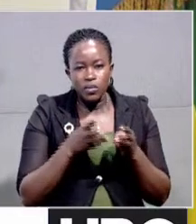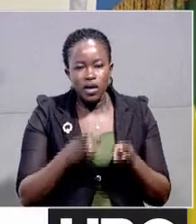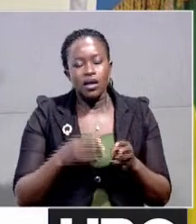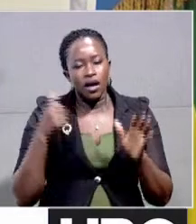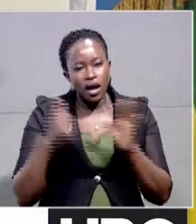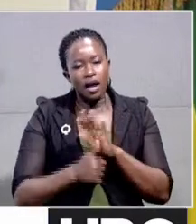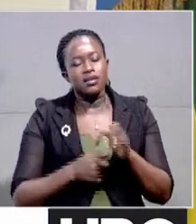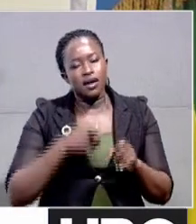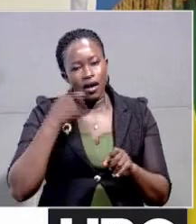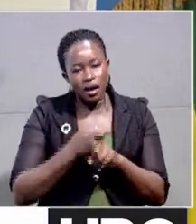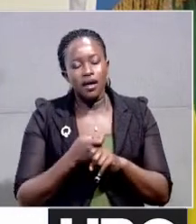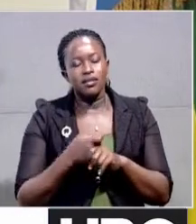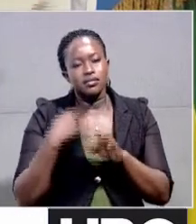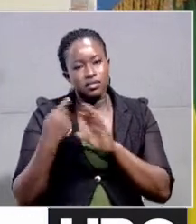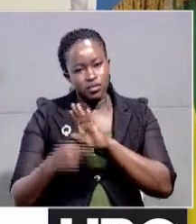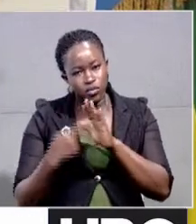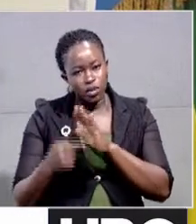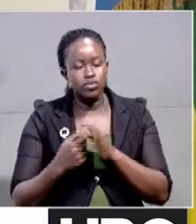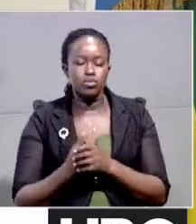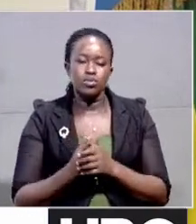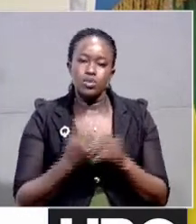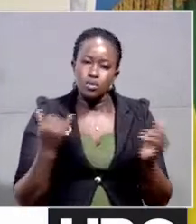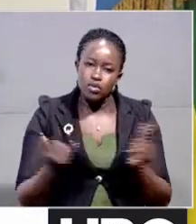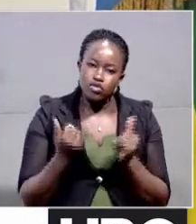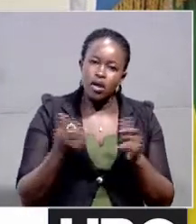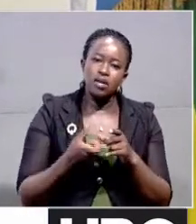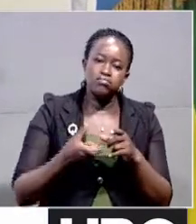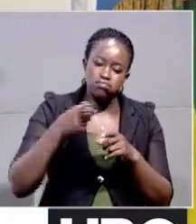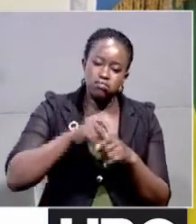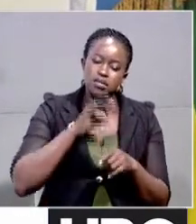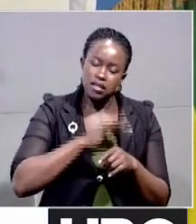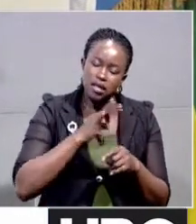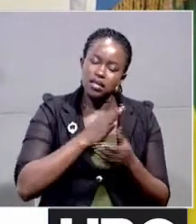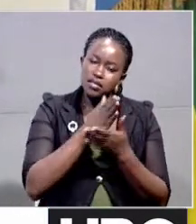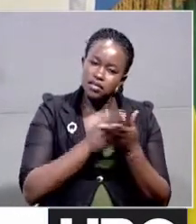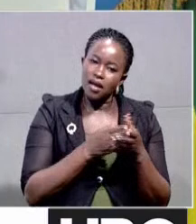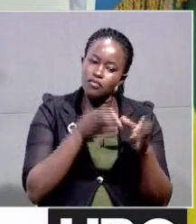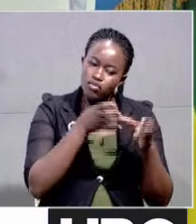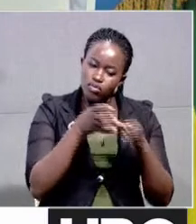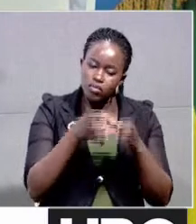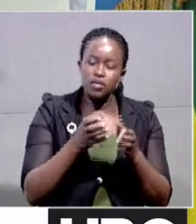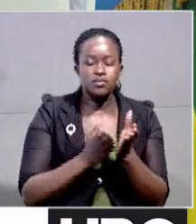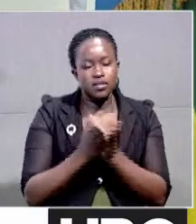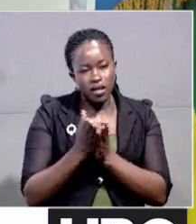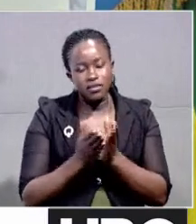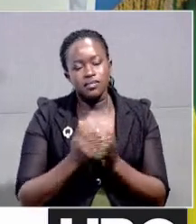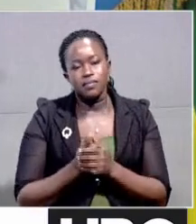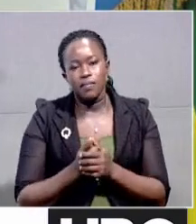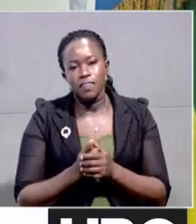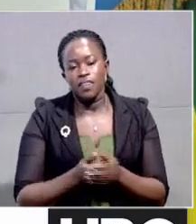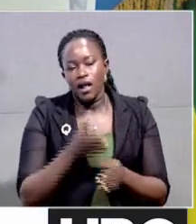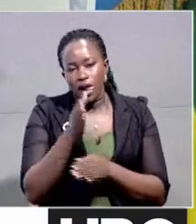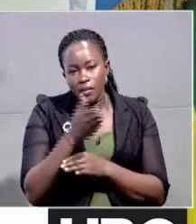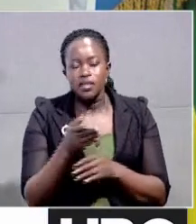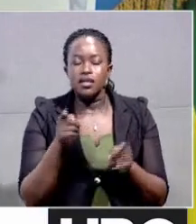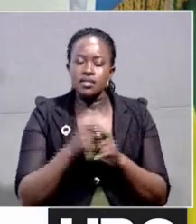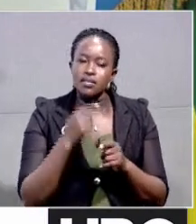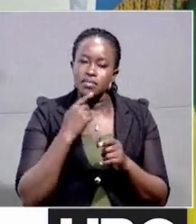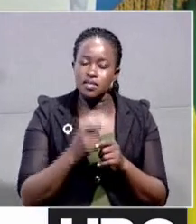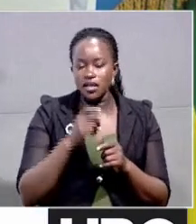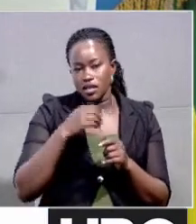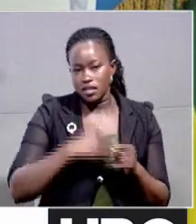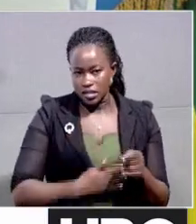hard conditions to raise the salary of certain sections of our service. The minister also noted that science was